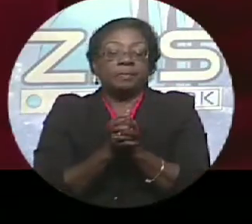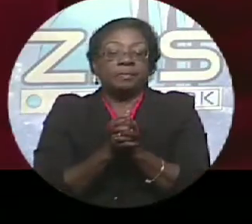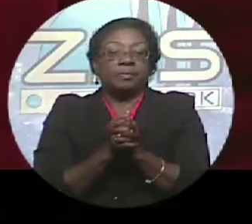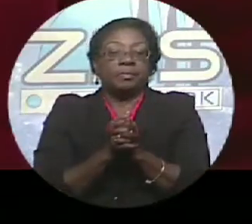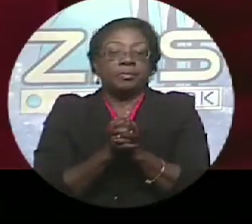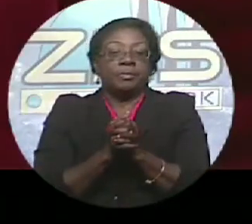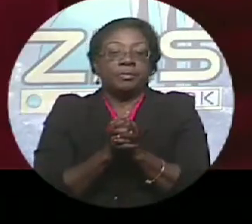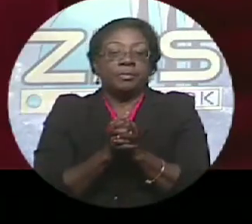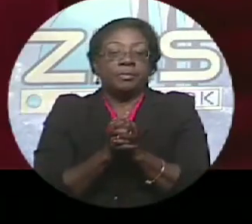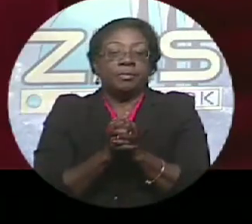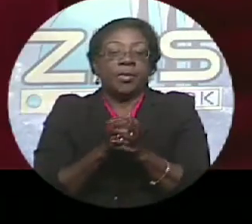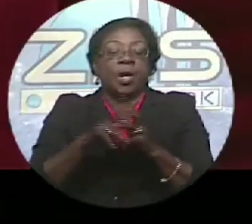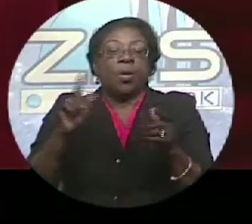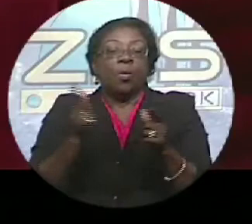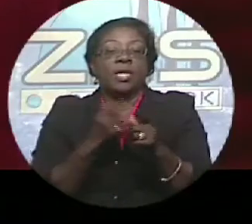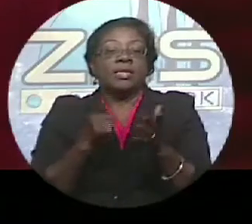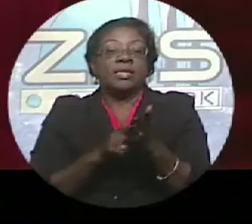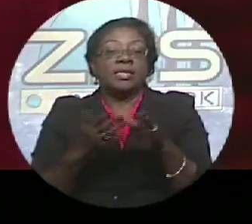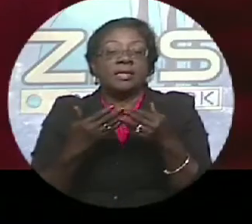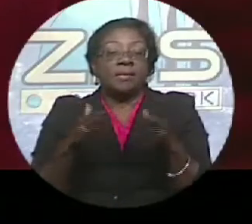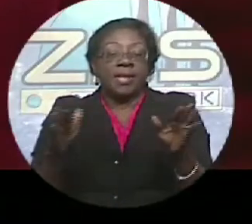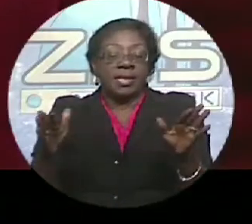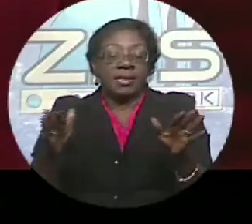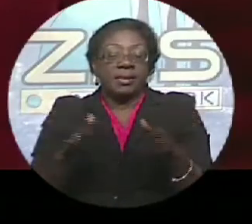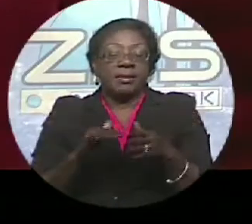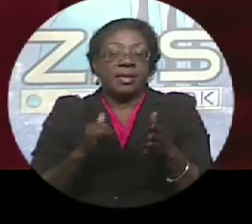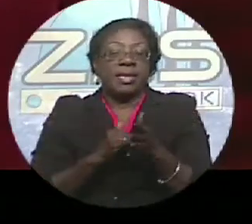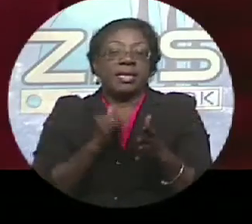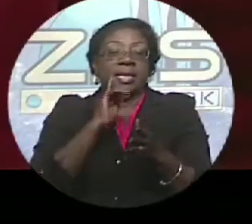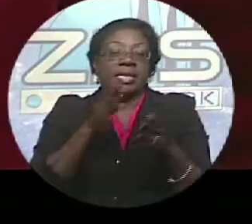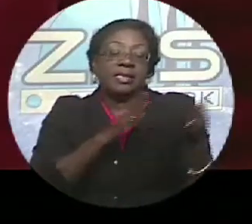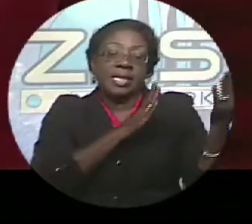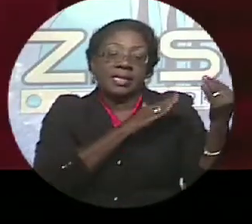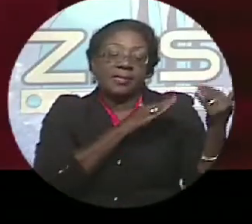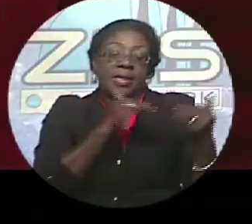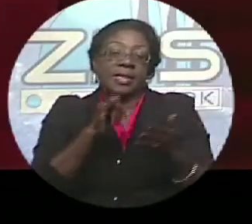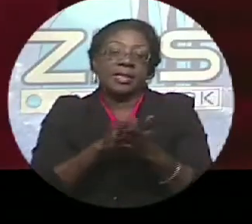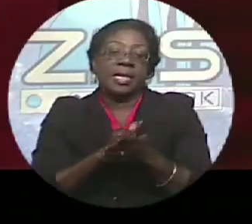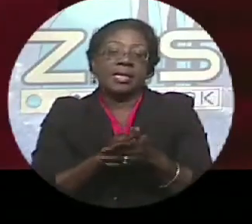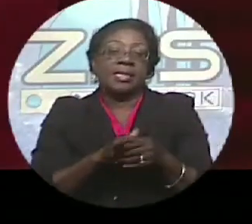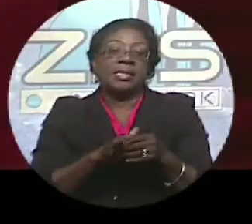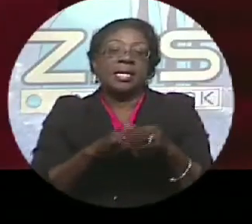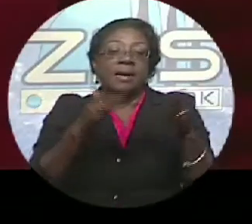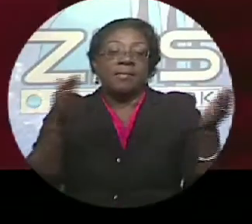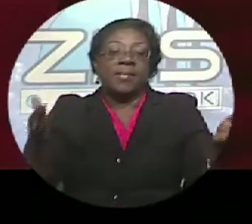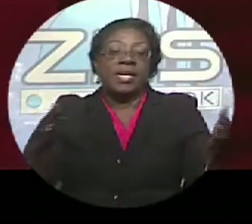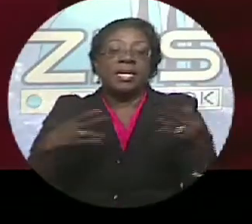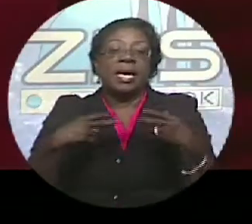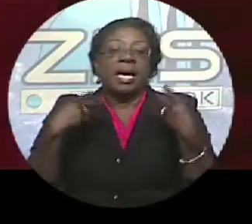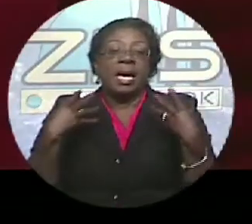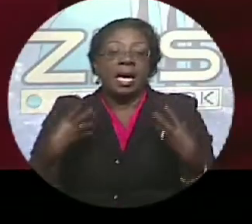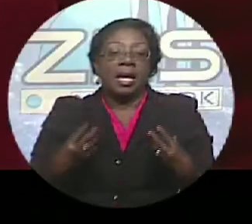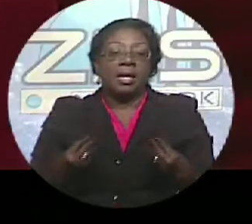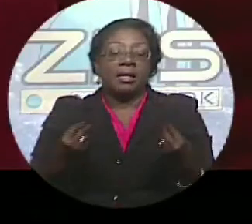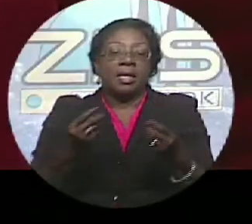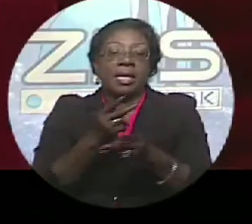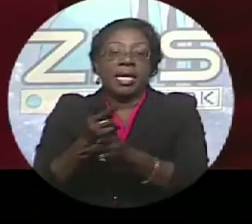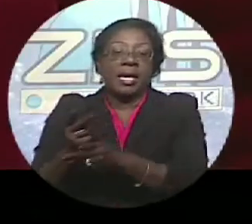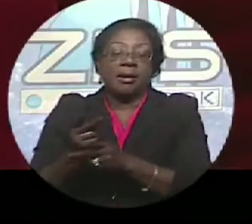Madam President, once this is completed, it is expected that this major healthcare